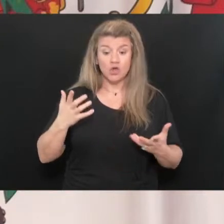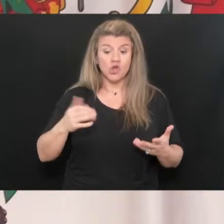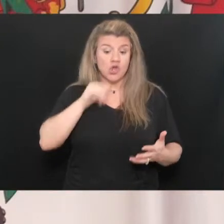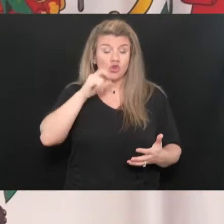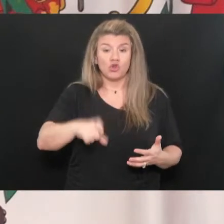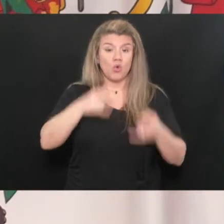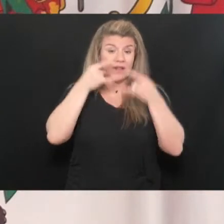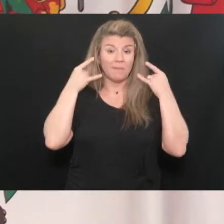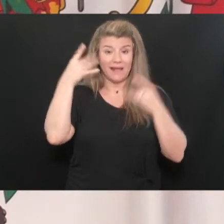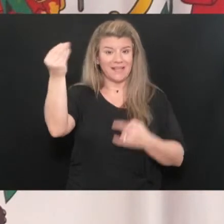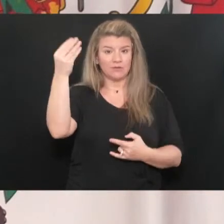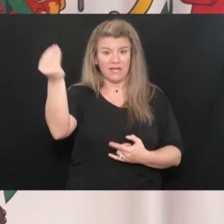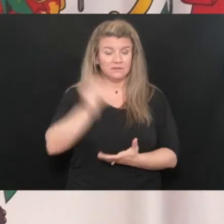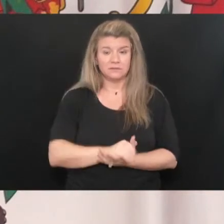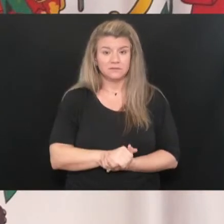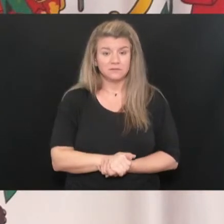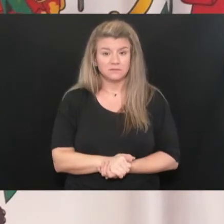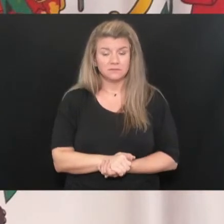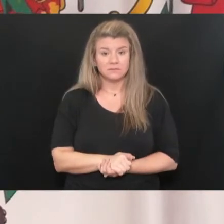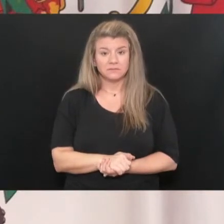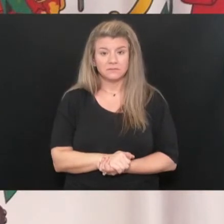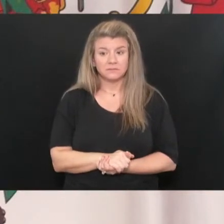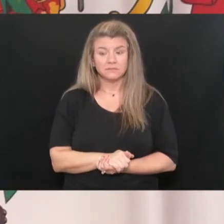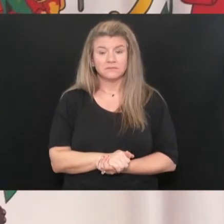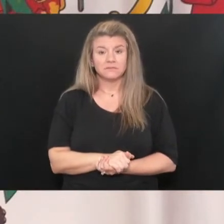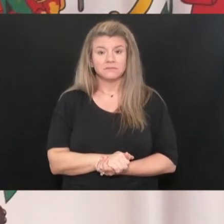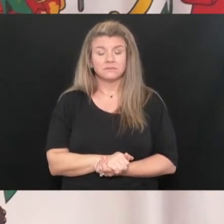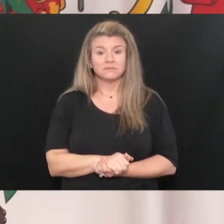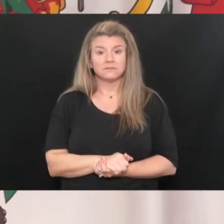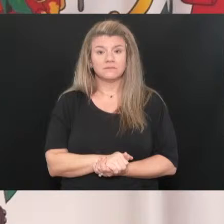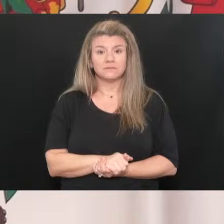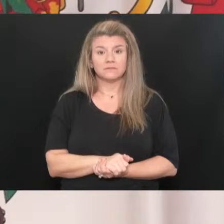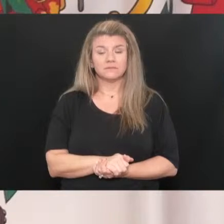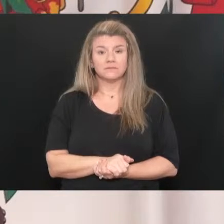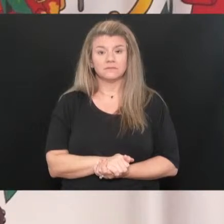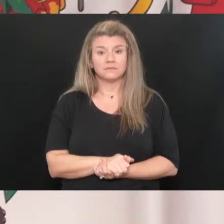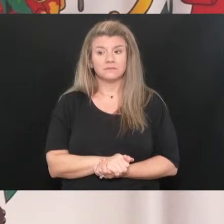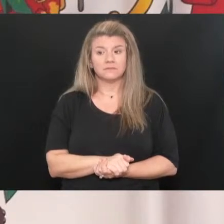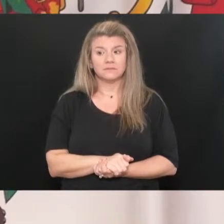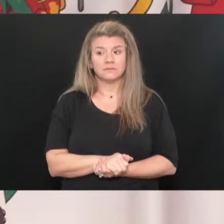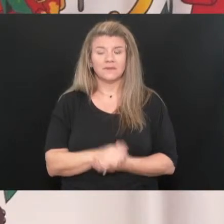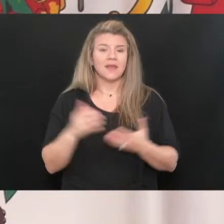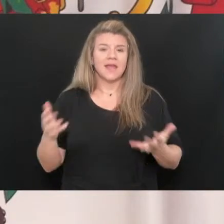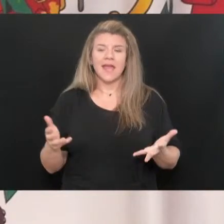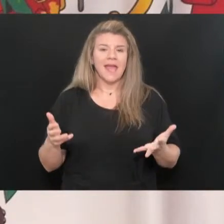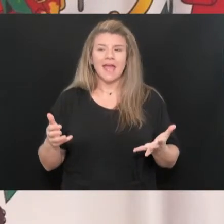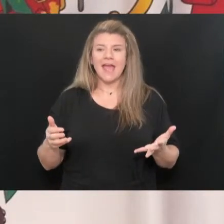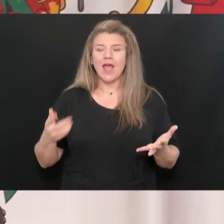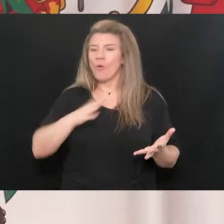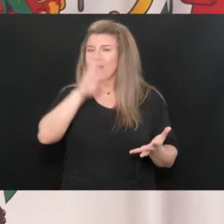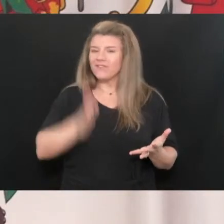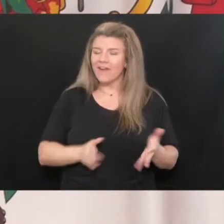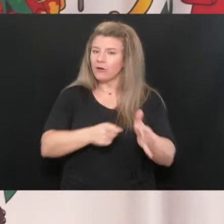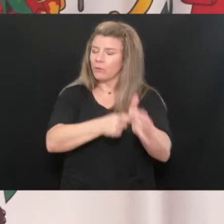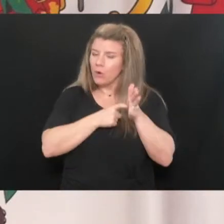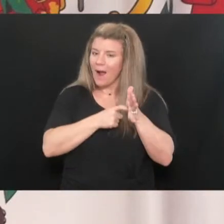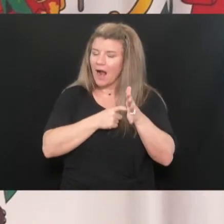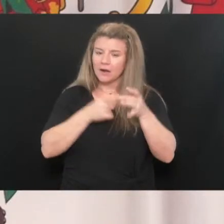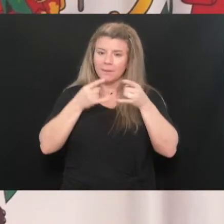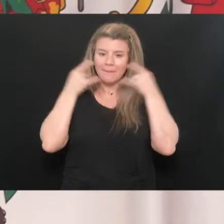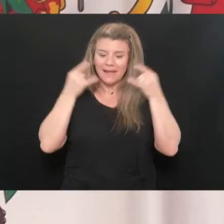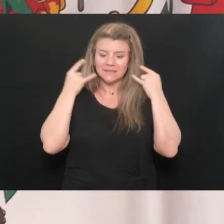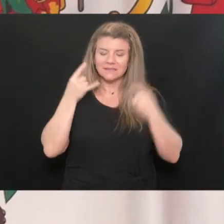need to mask outdoors. From the standpoint of, and we've never had a mandate on mask